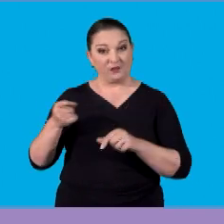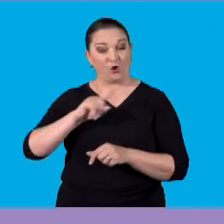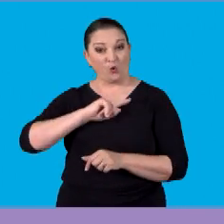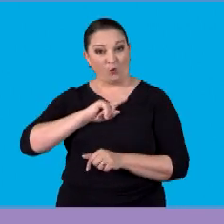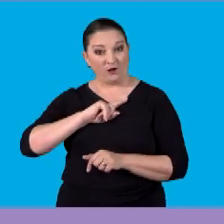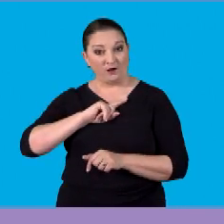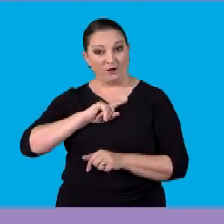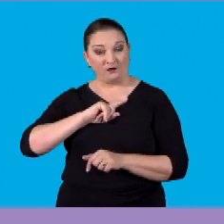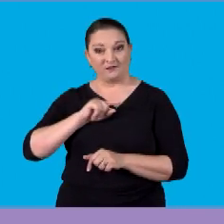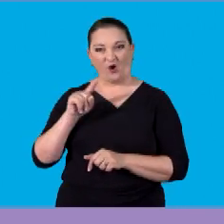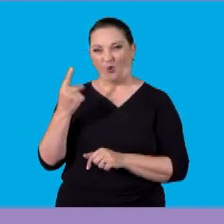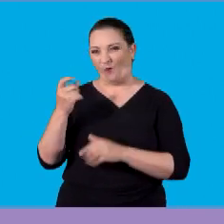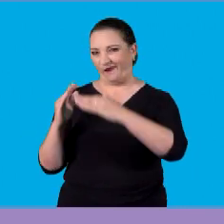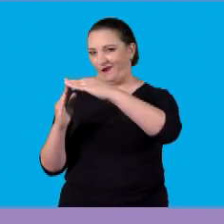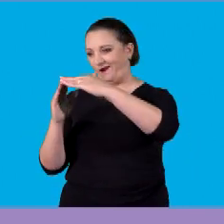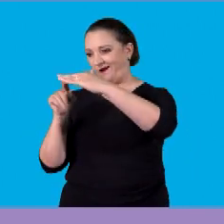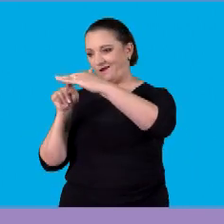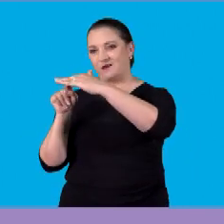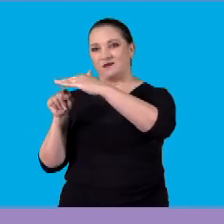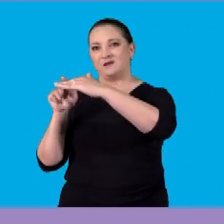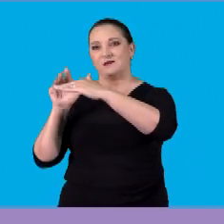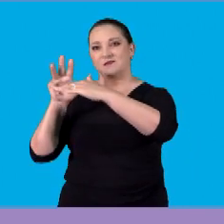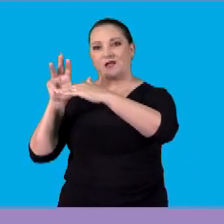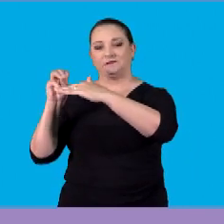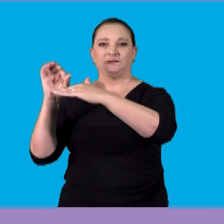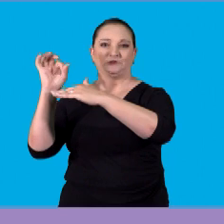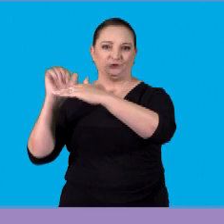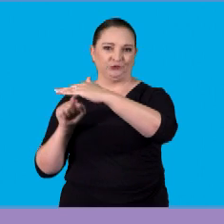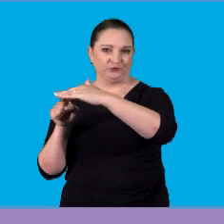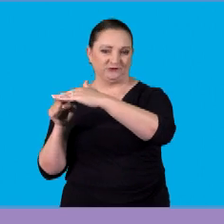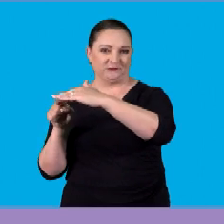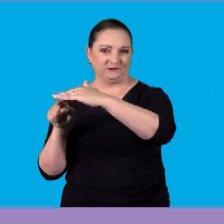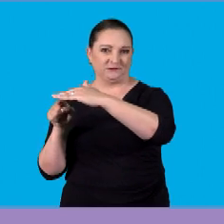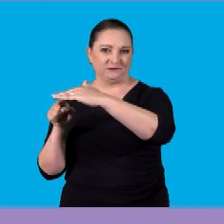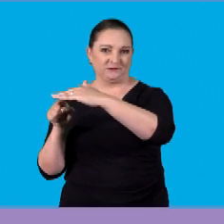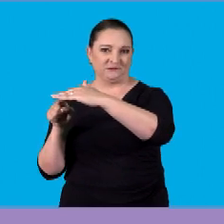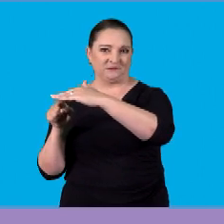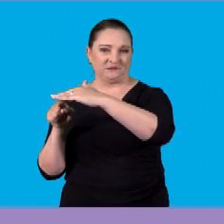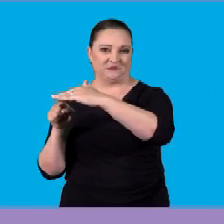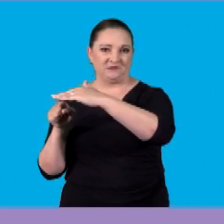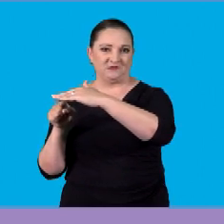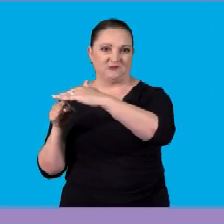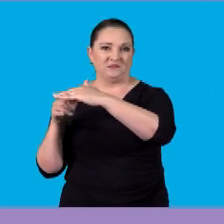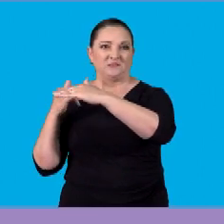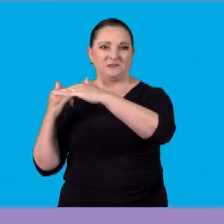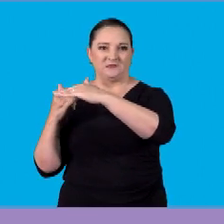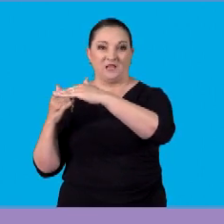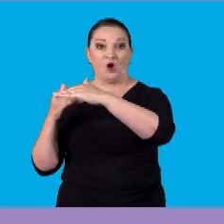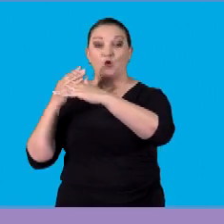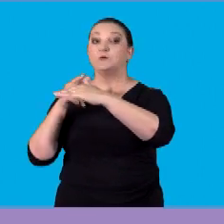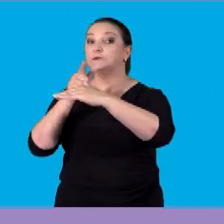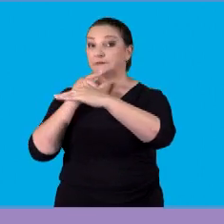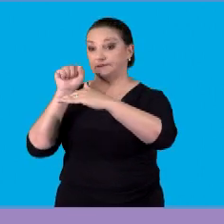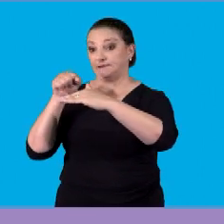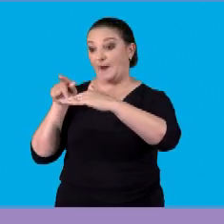rectangle? We know that it is a rectangle because one of the given angles is a 90-degree angle. So we have told that